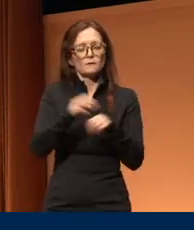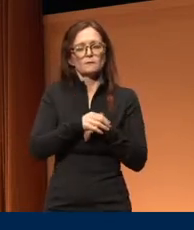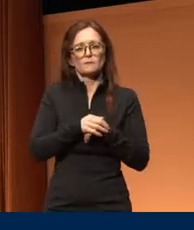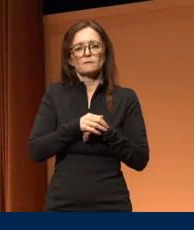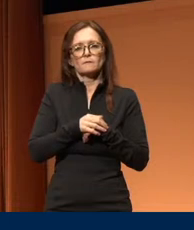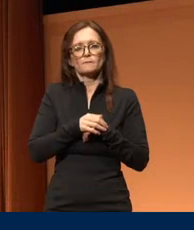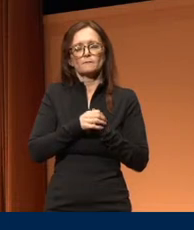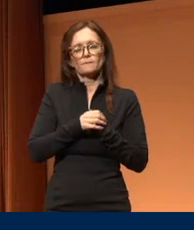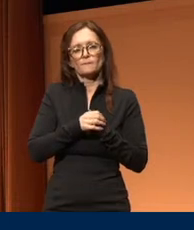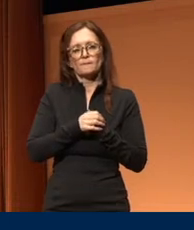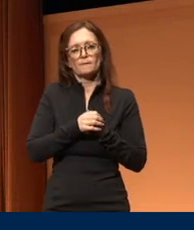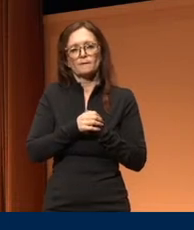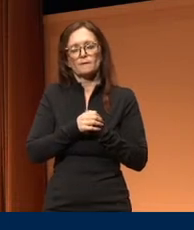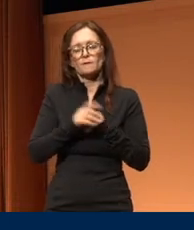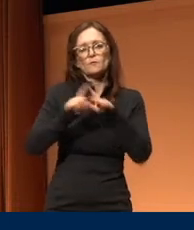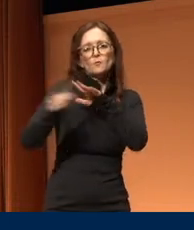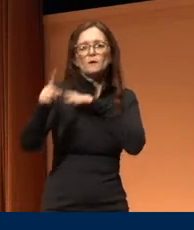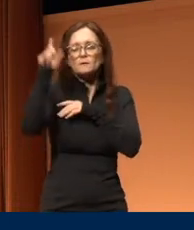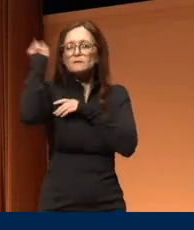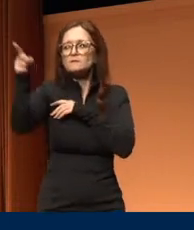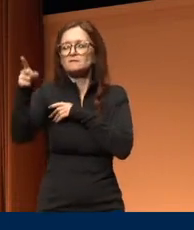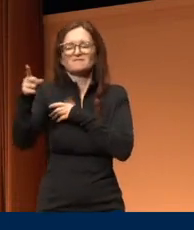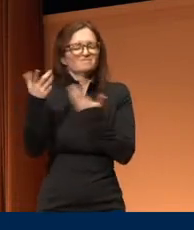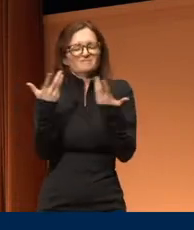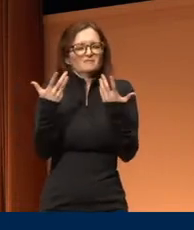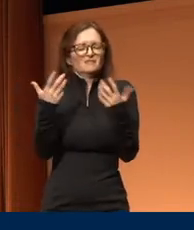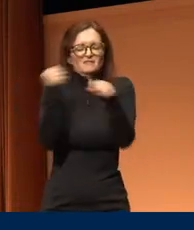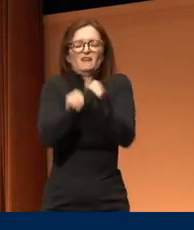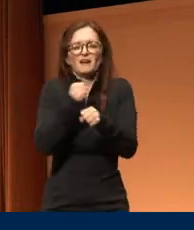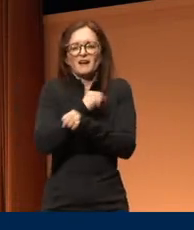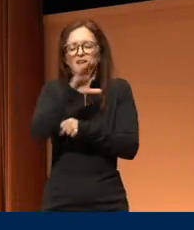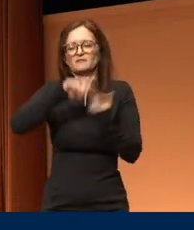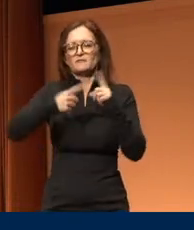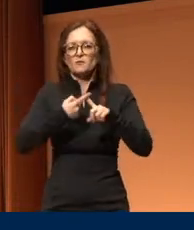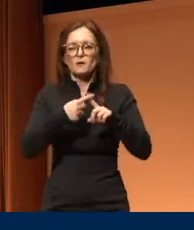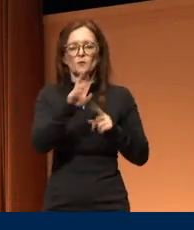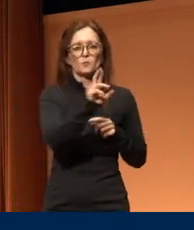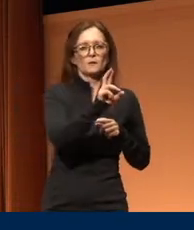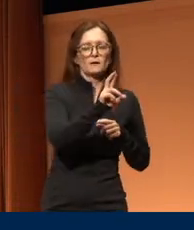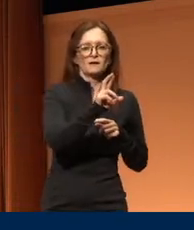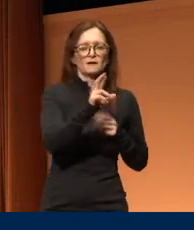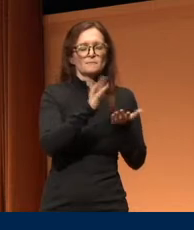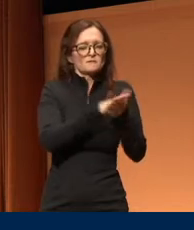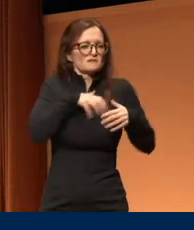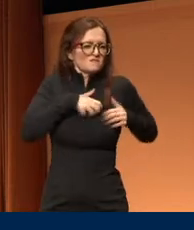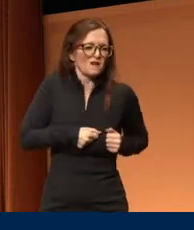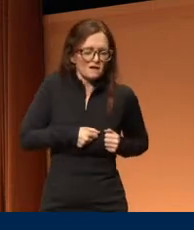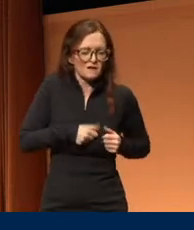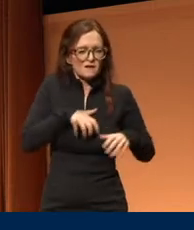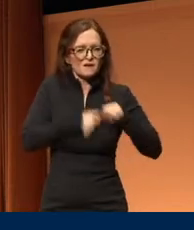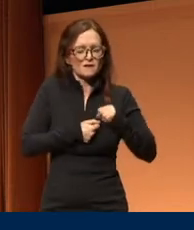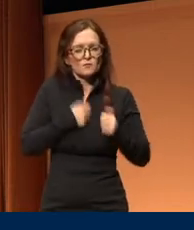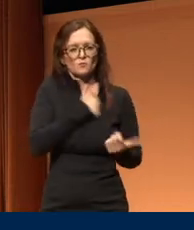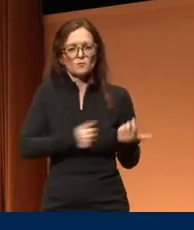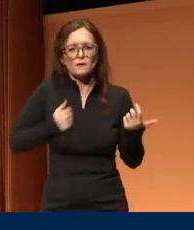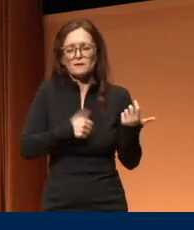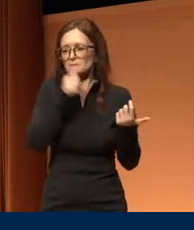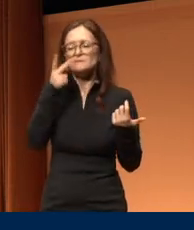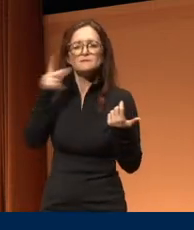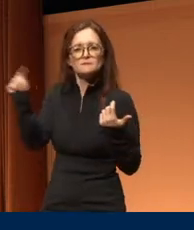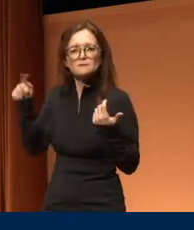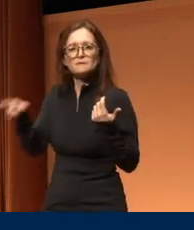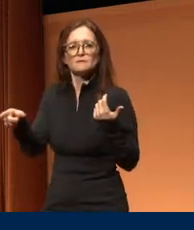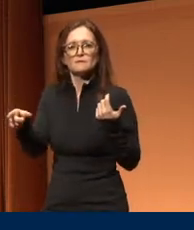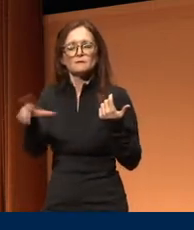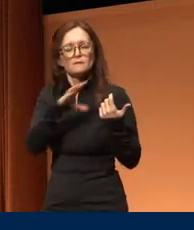valored steel." And he runs off to avenge his friend. In other words, Romeo, overcome by rage and grief, regrets his loving overture to Tybalt, and